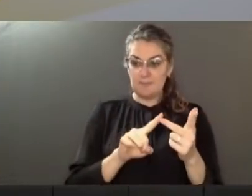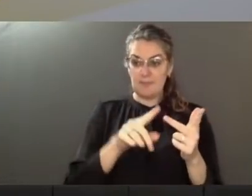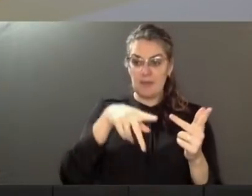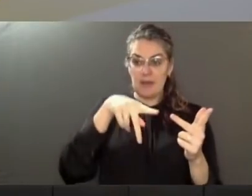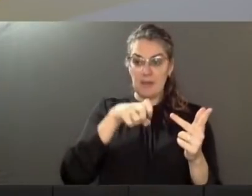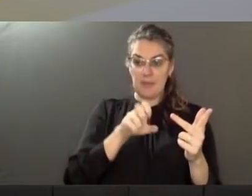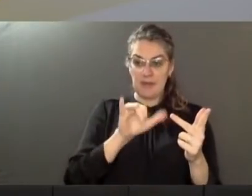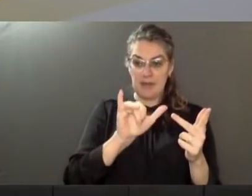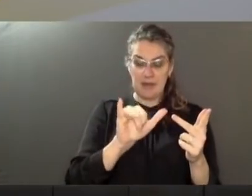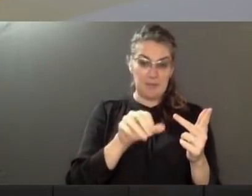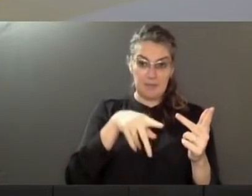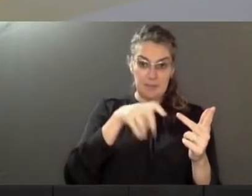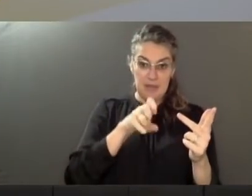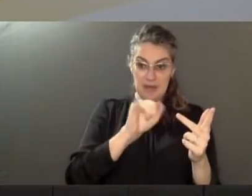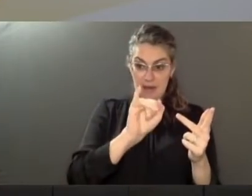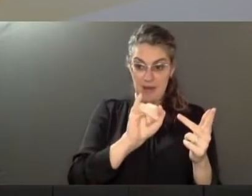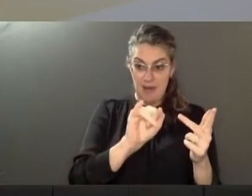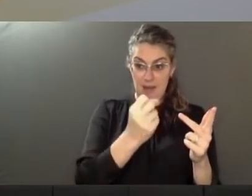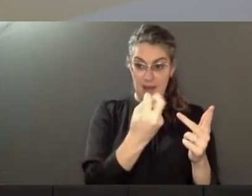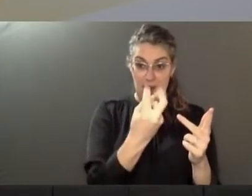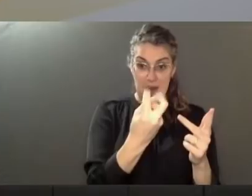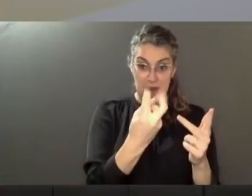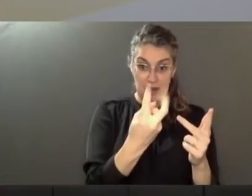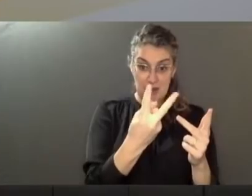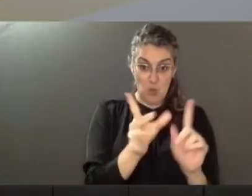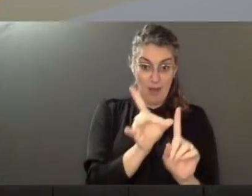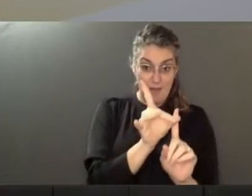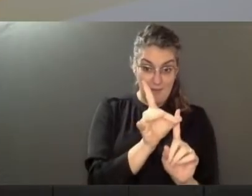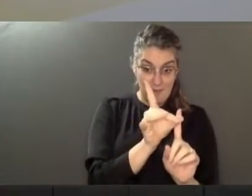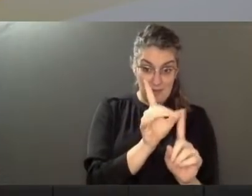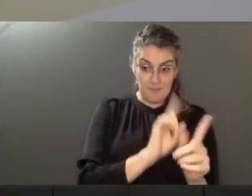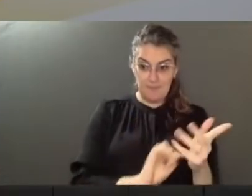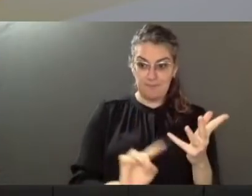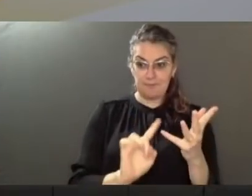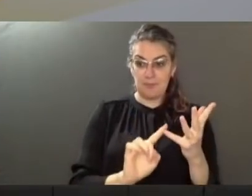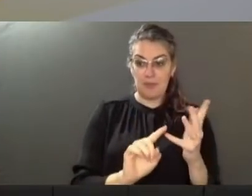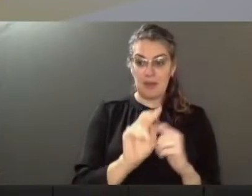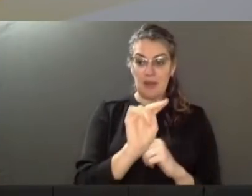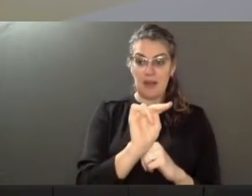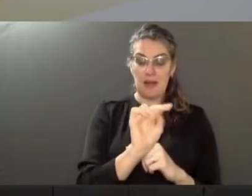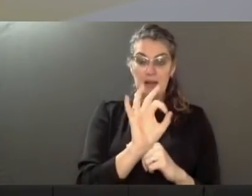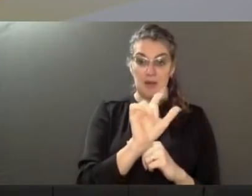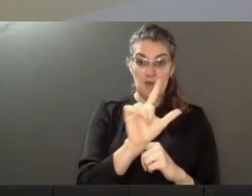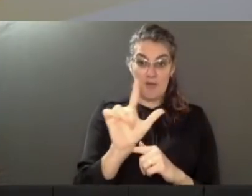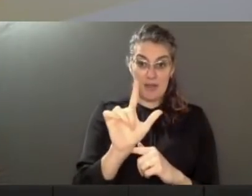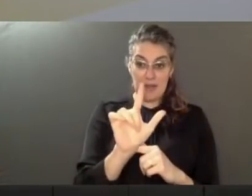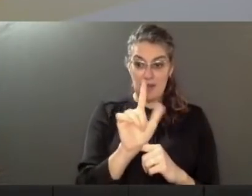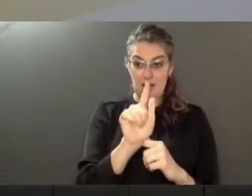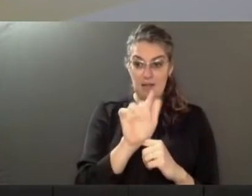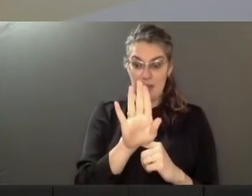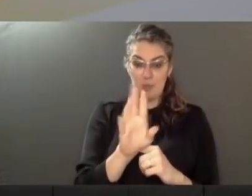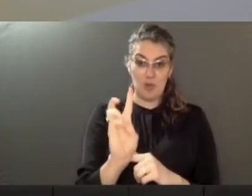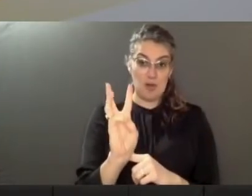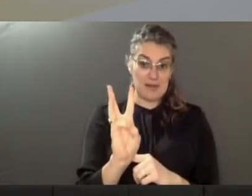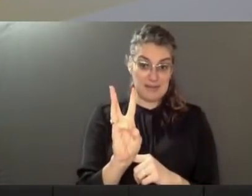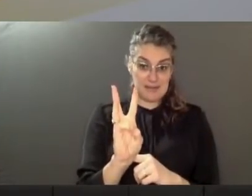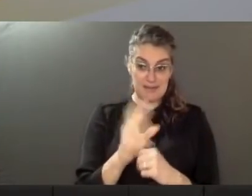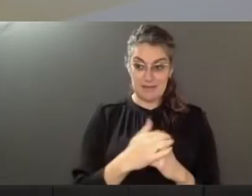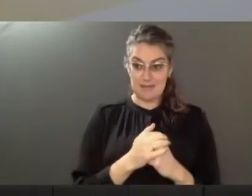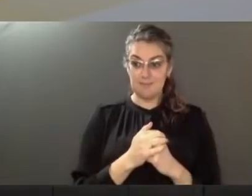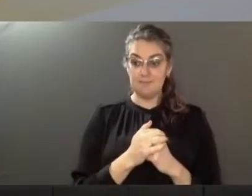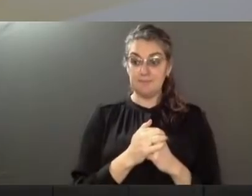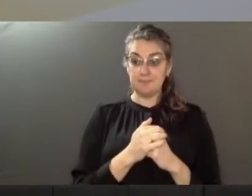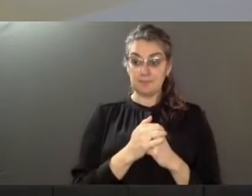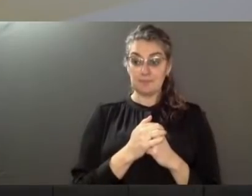Canada, hospitalizations were up 15% and ICU admissions up 13%. Ontario has declared a